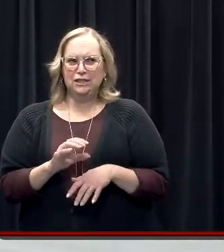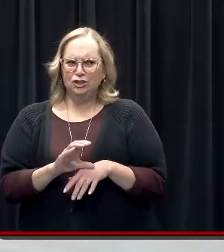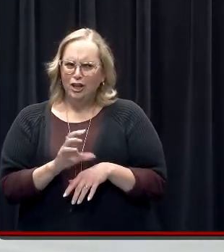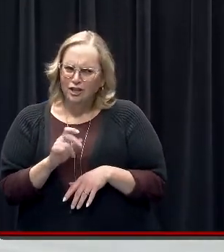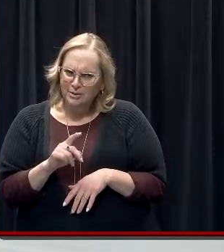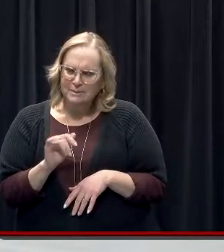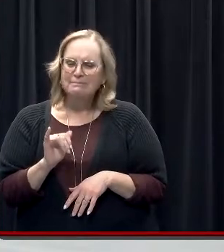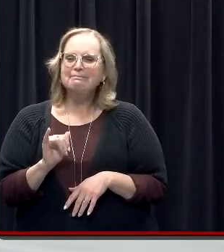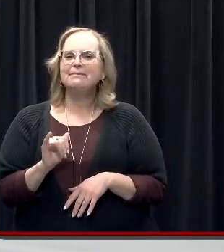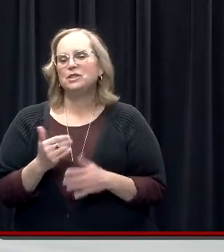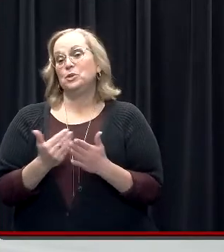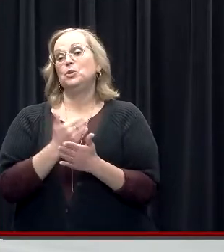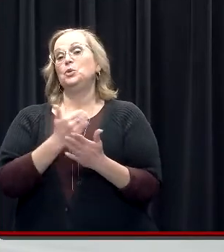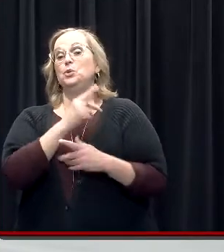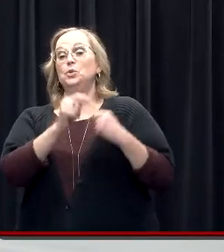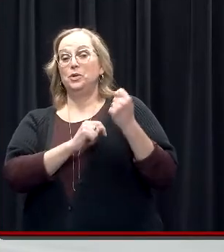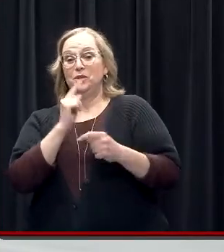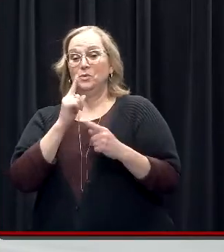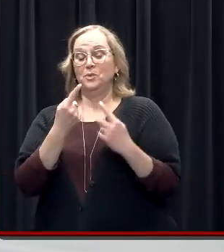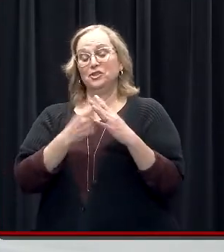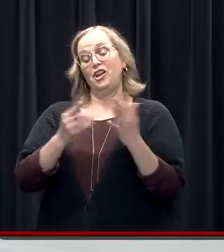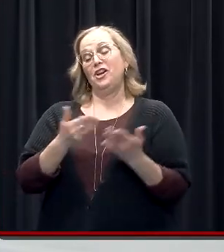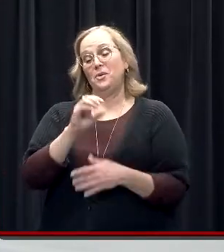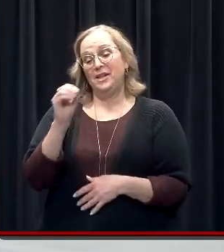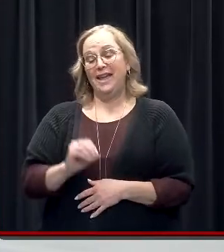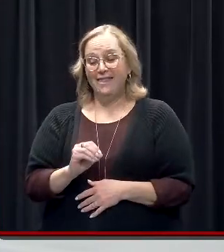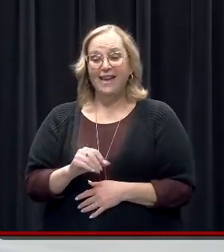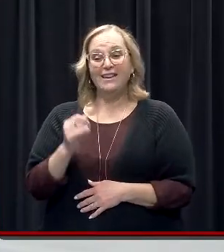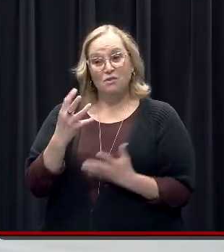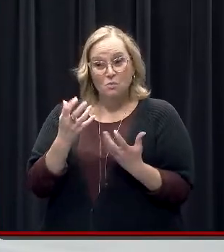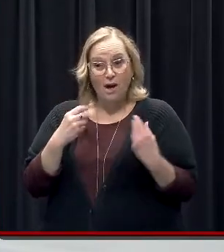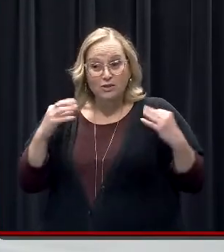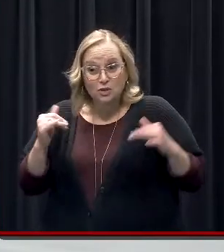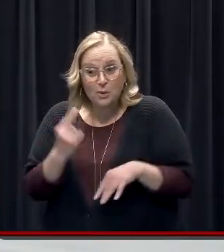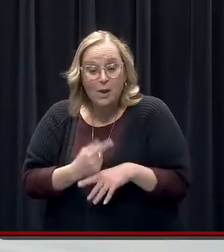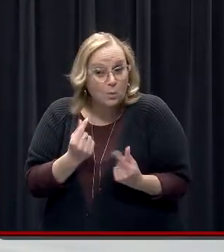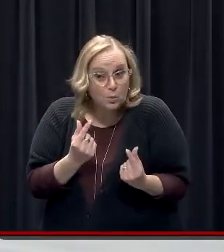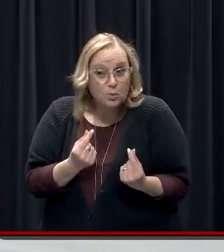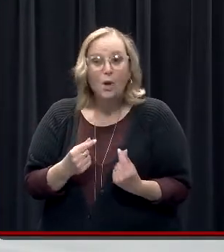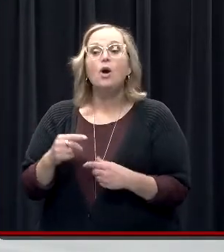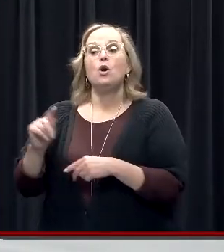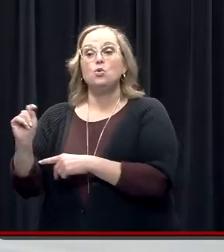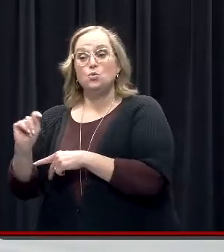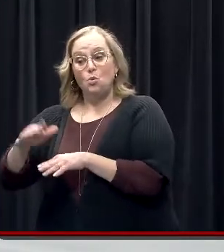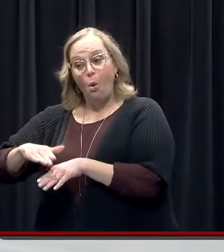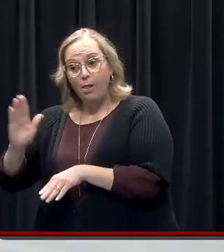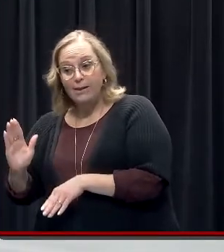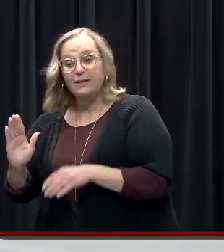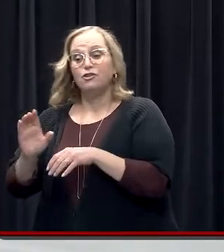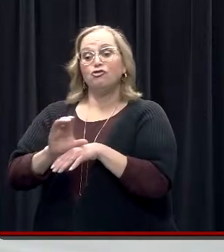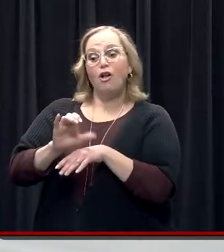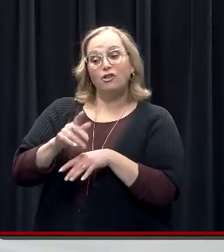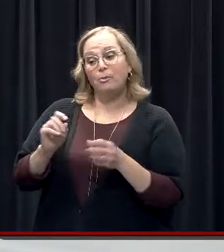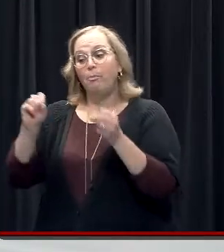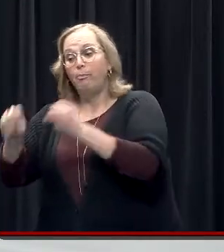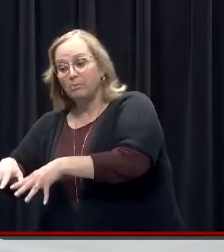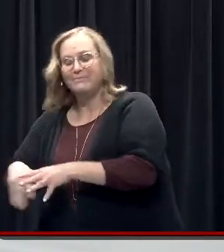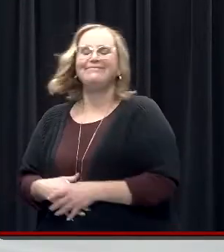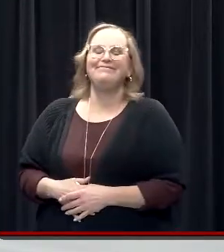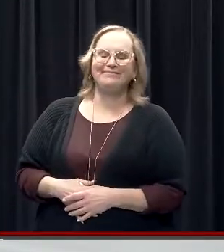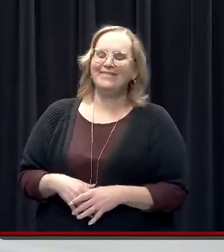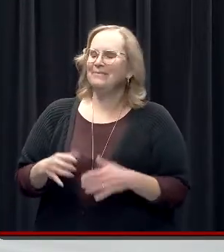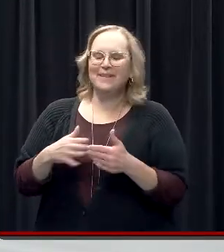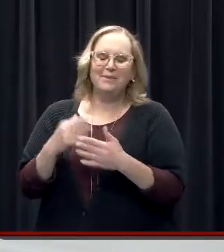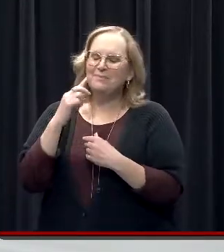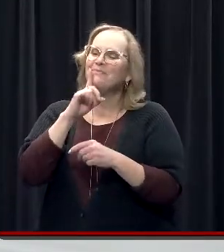So that's a new tradition. We're going to start in Olathe if you want a snow day. But the reality is the snowstorm